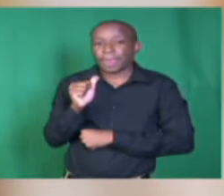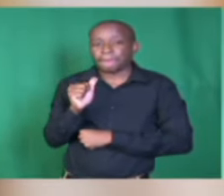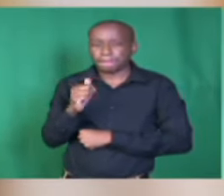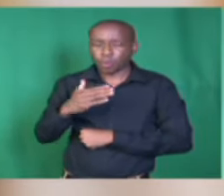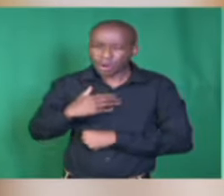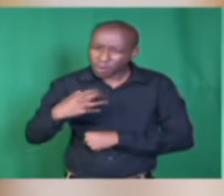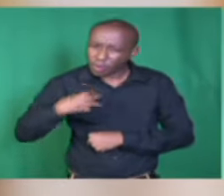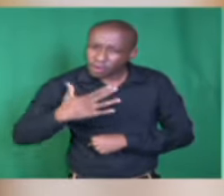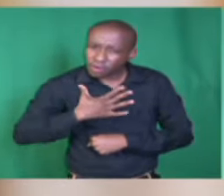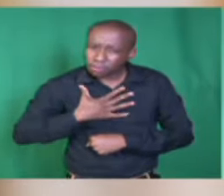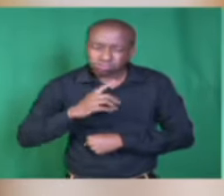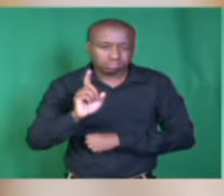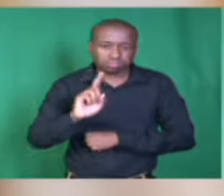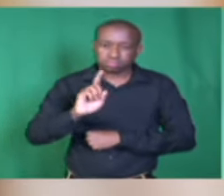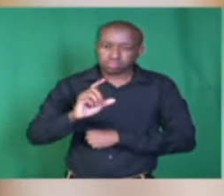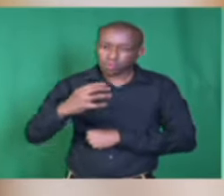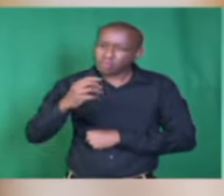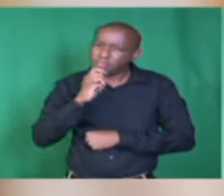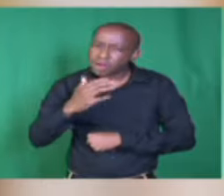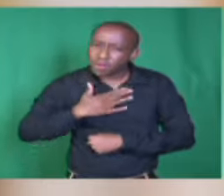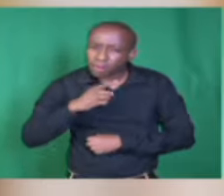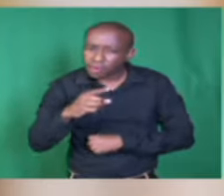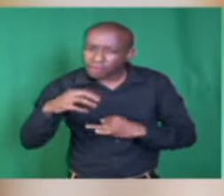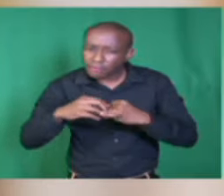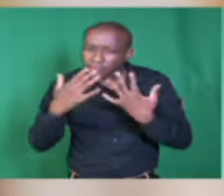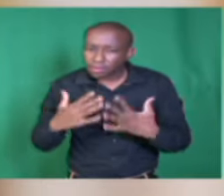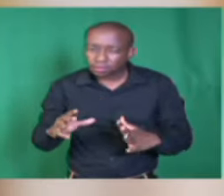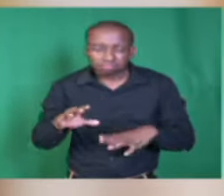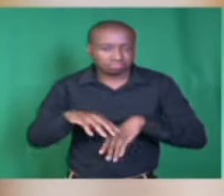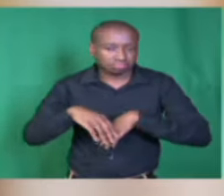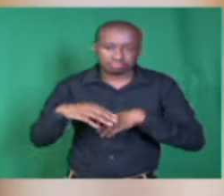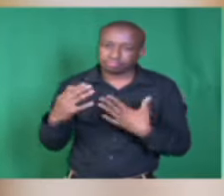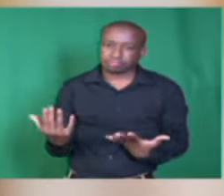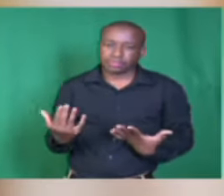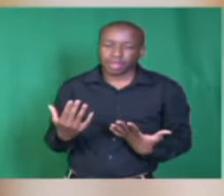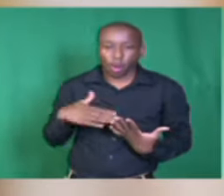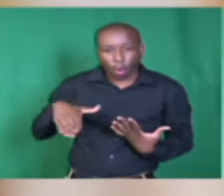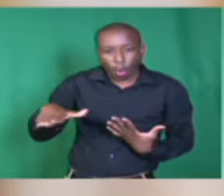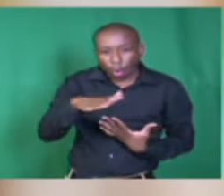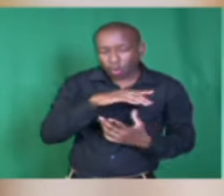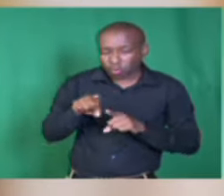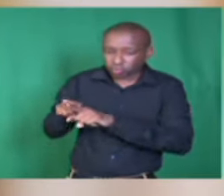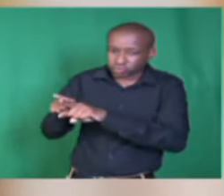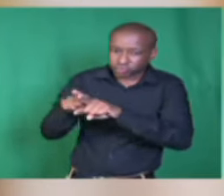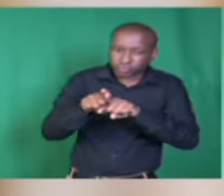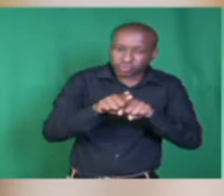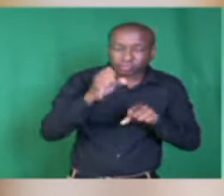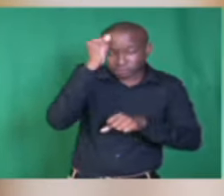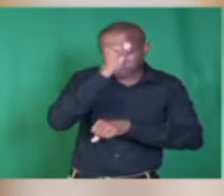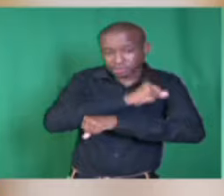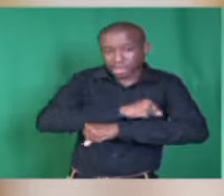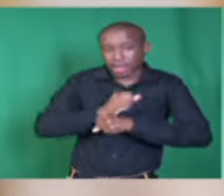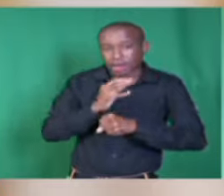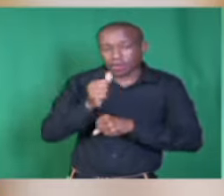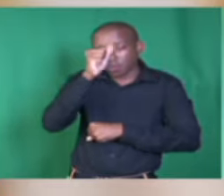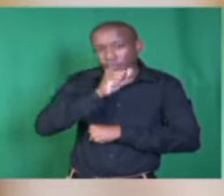my wife, nothing like you were my husband. You are just going to be raised to be the sons of